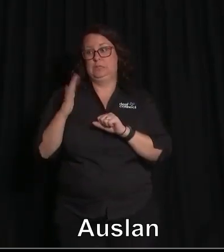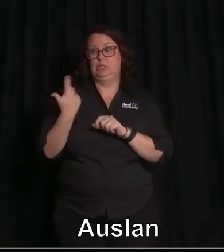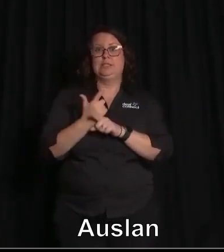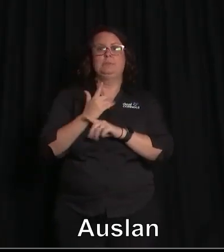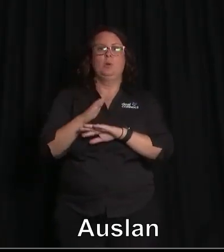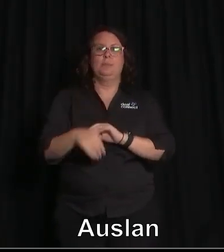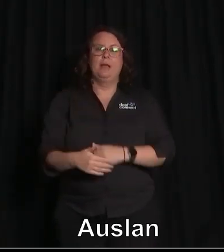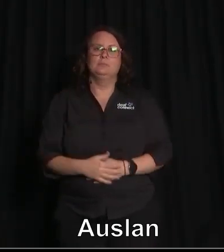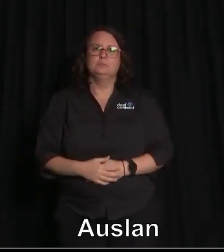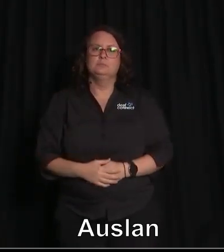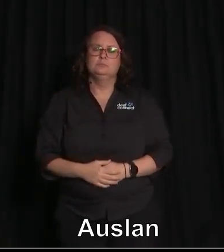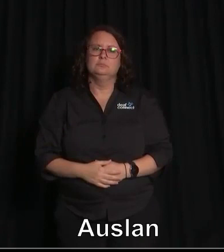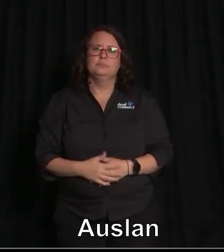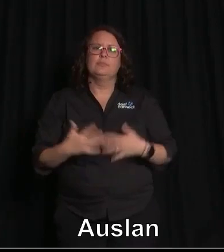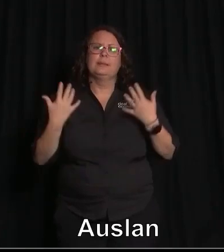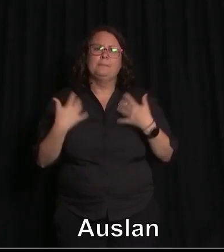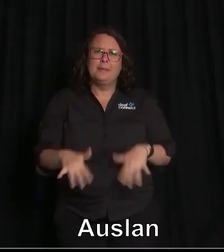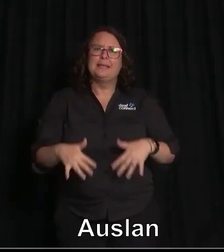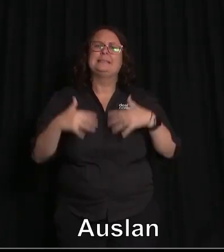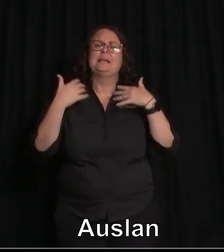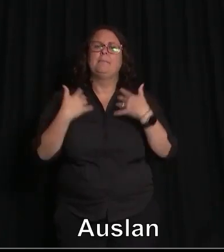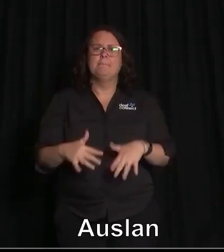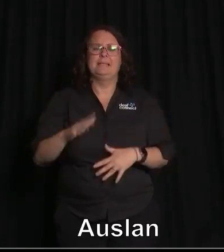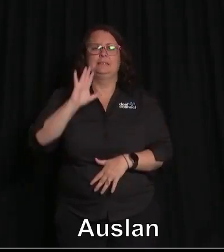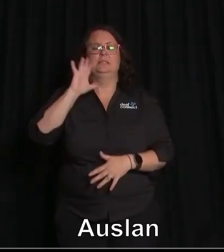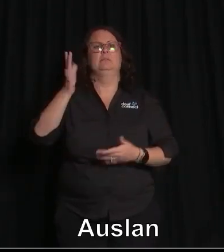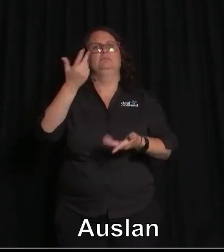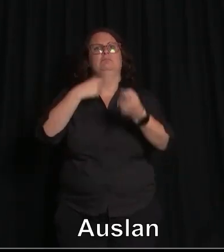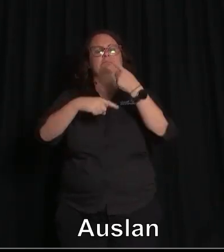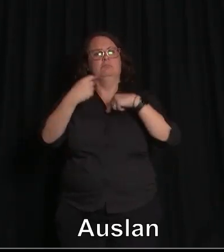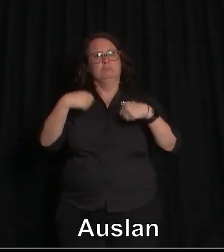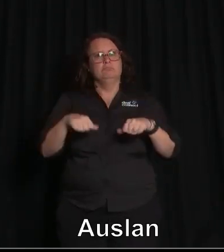about. Amazing, amazing session. Look,